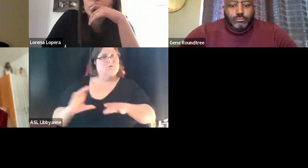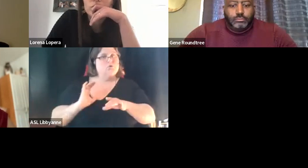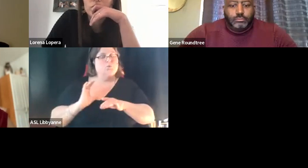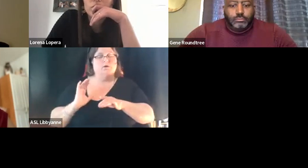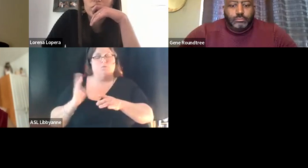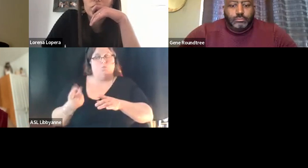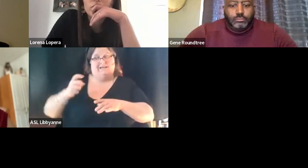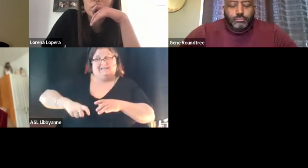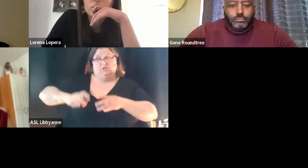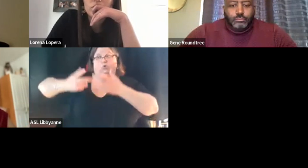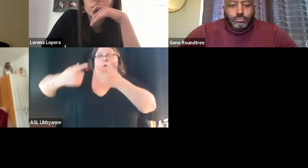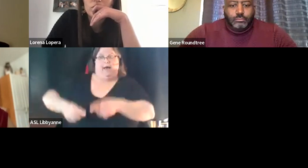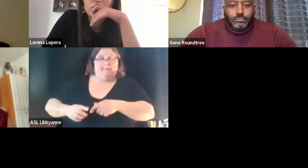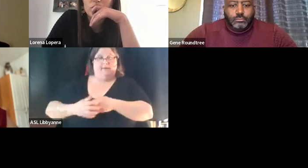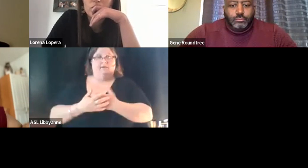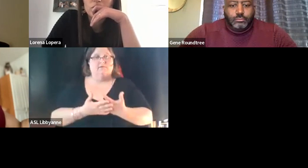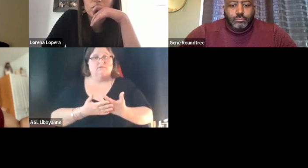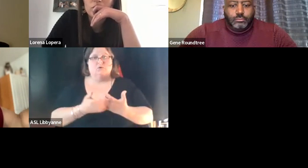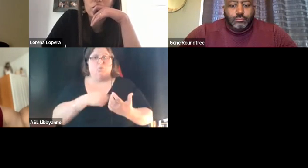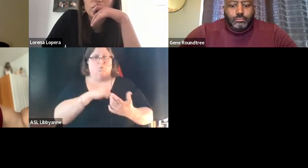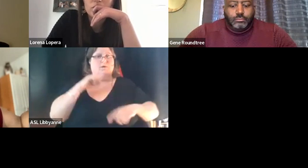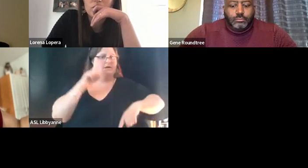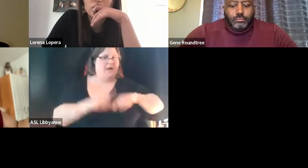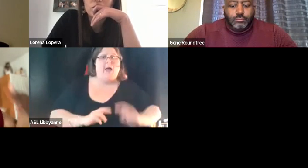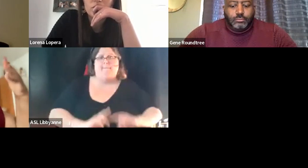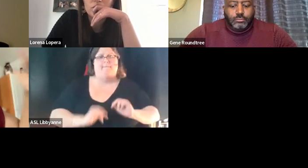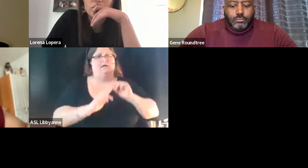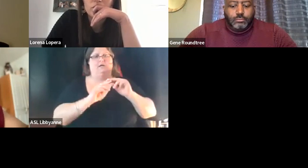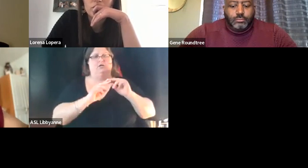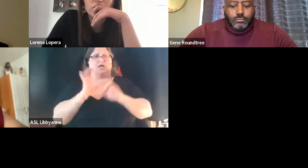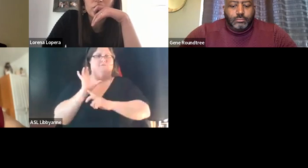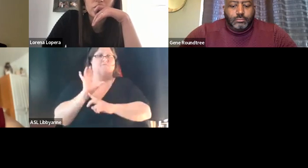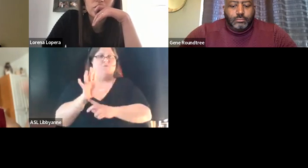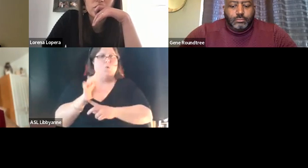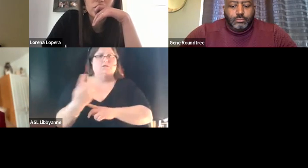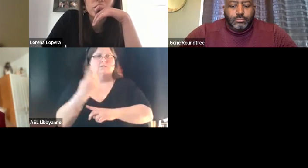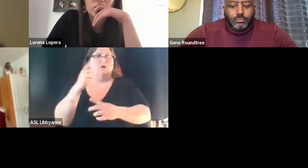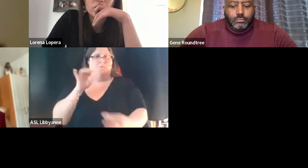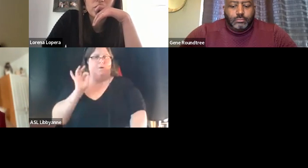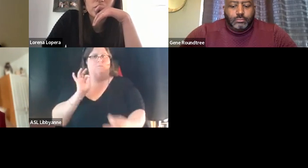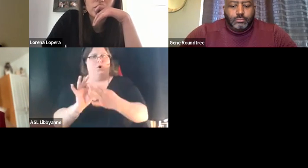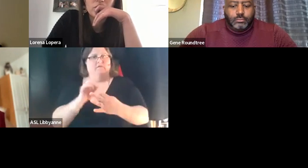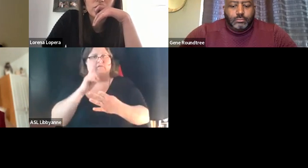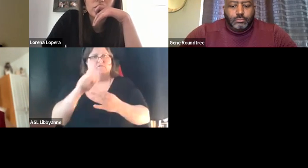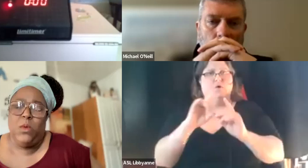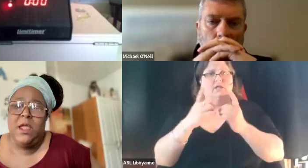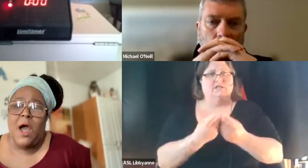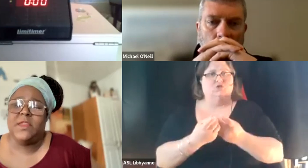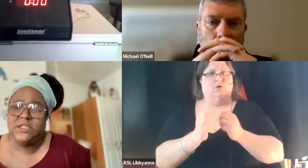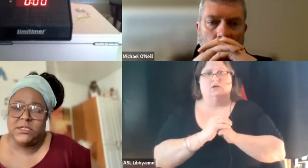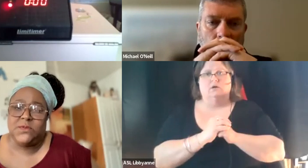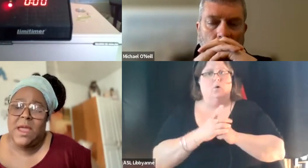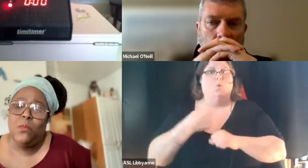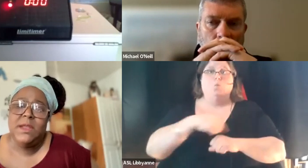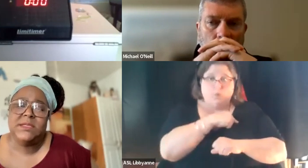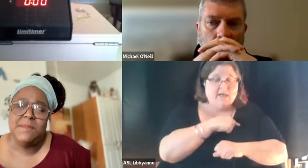for what needs to get done. We can't build and make someone perfect for the district. We are